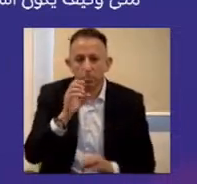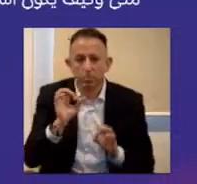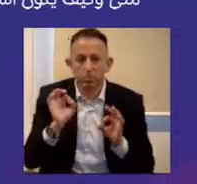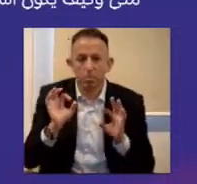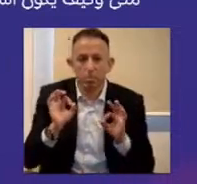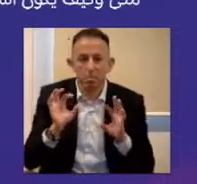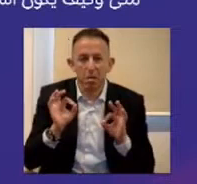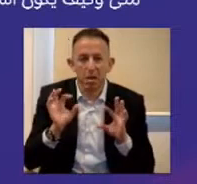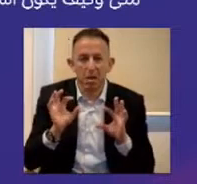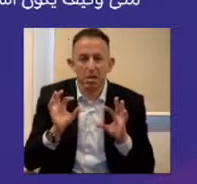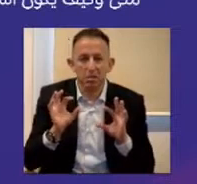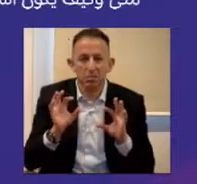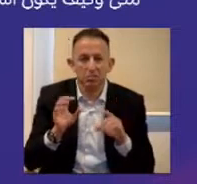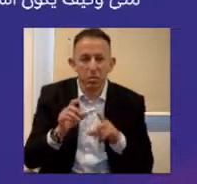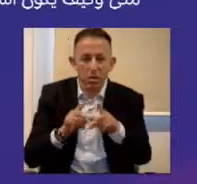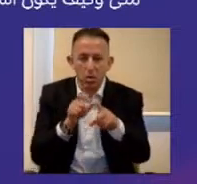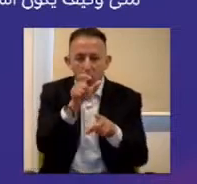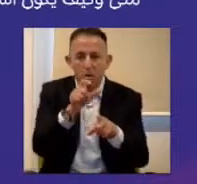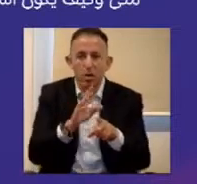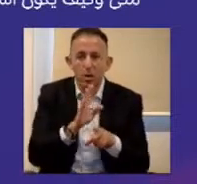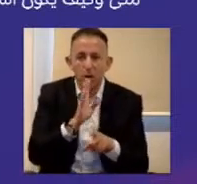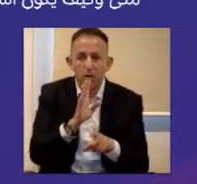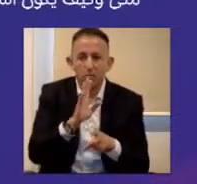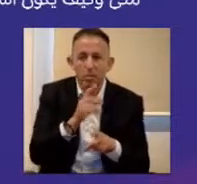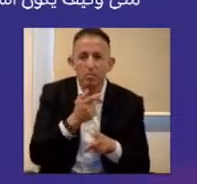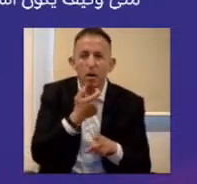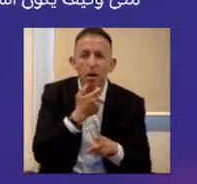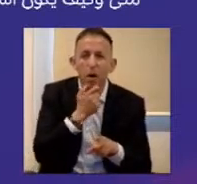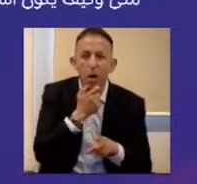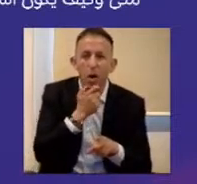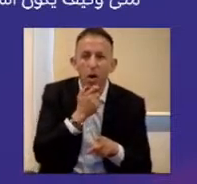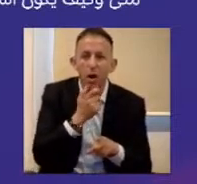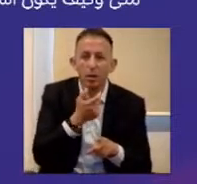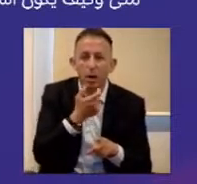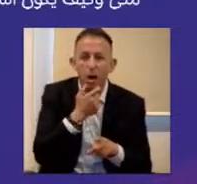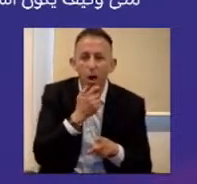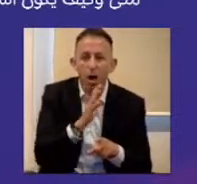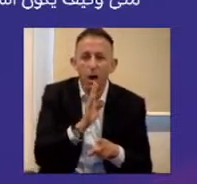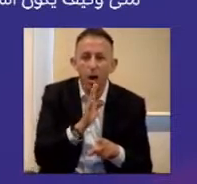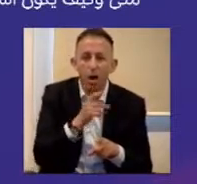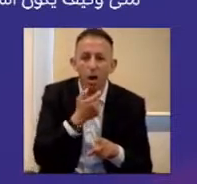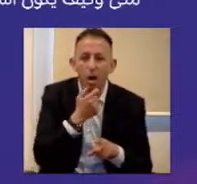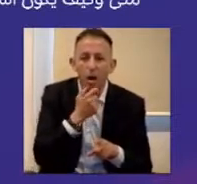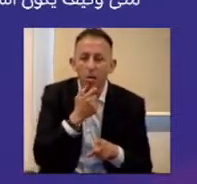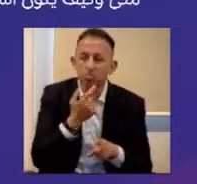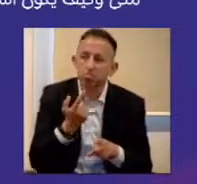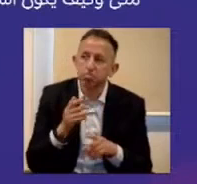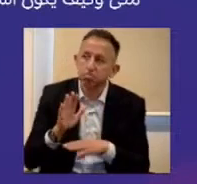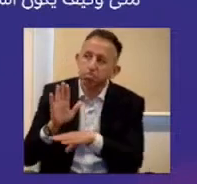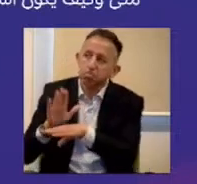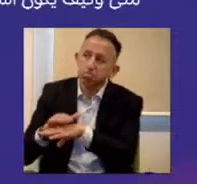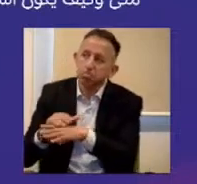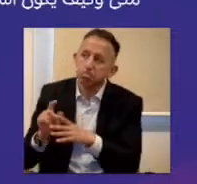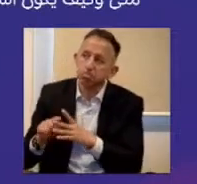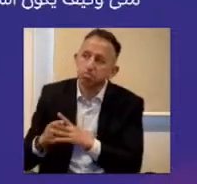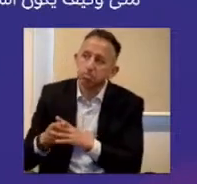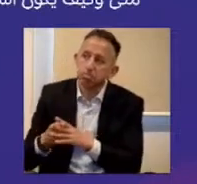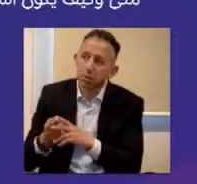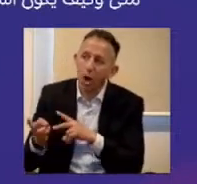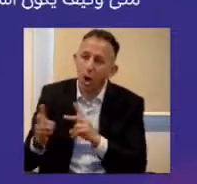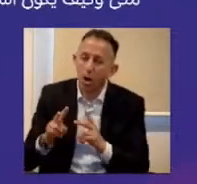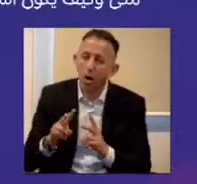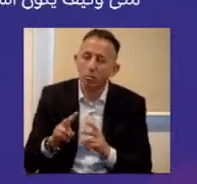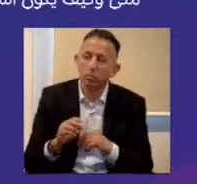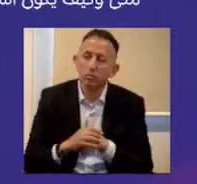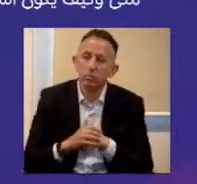So the history of AI is very rich, with many roots going all the way to the